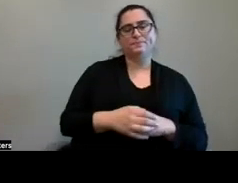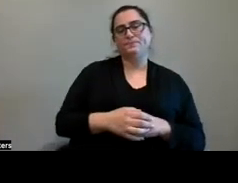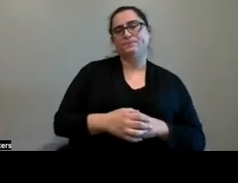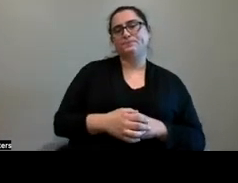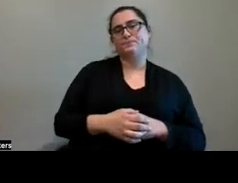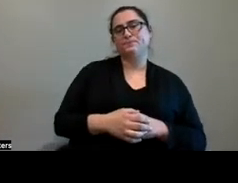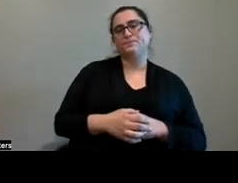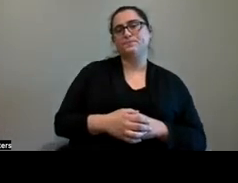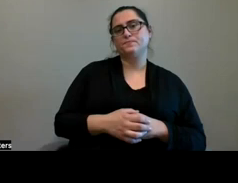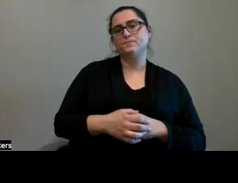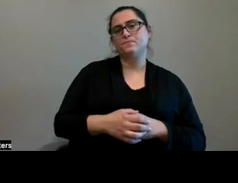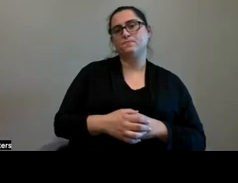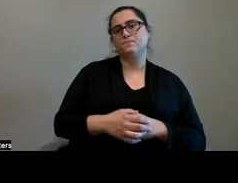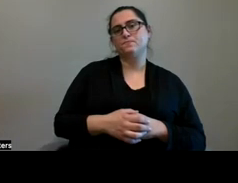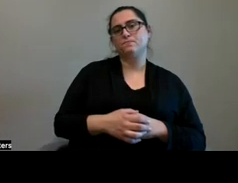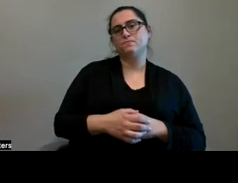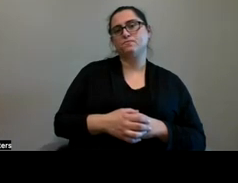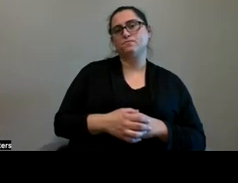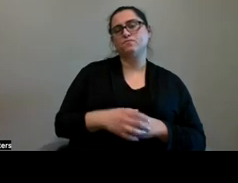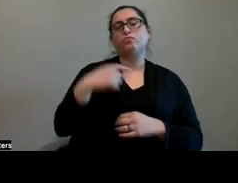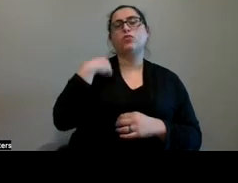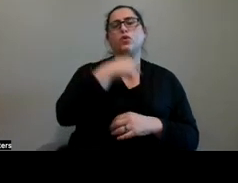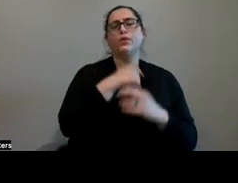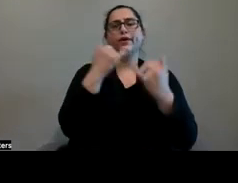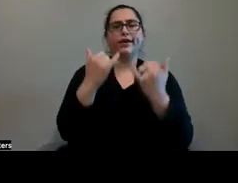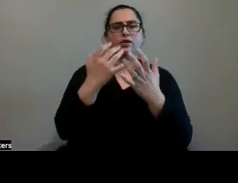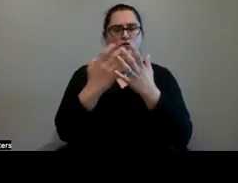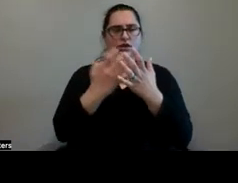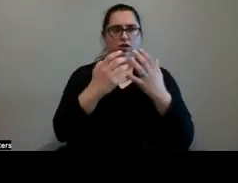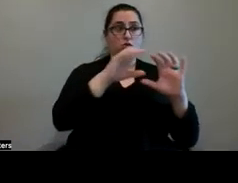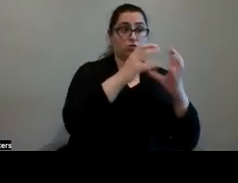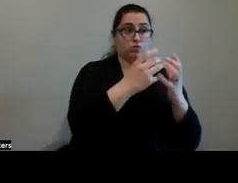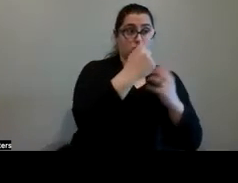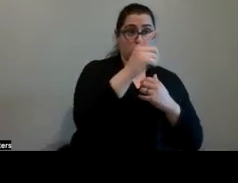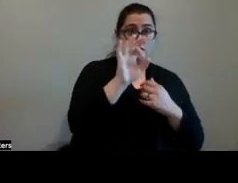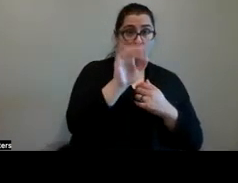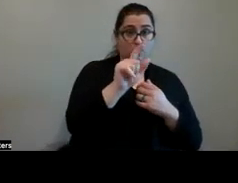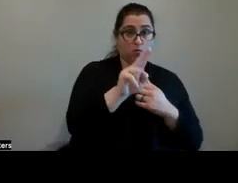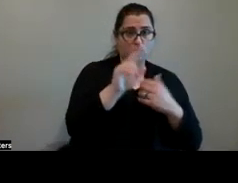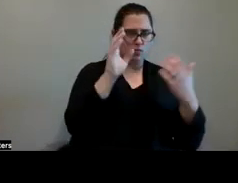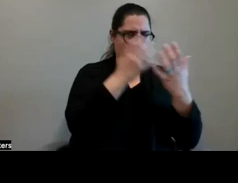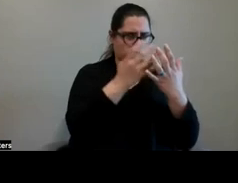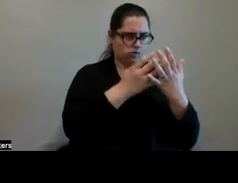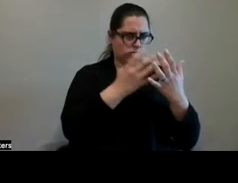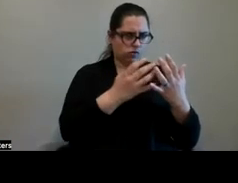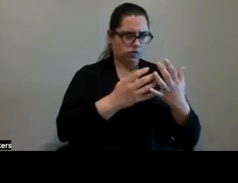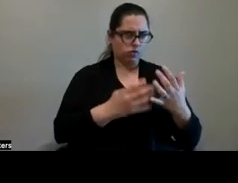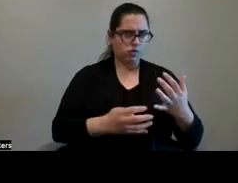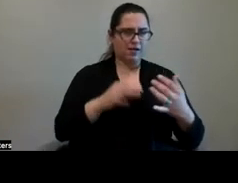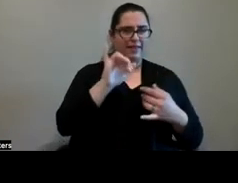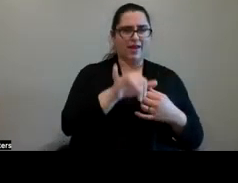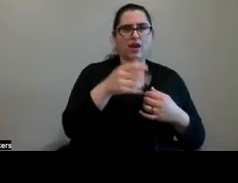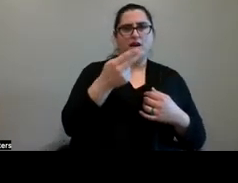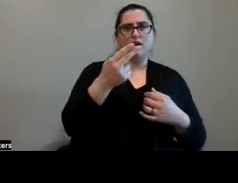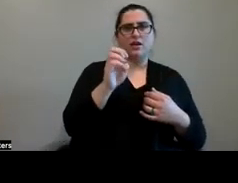we appear to be, even though we're screening against group 1 influenza hemagglutinin,